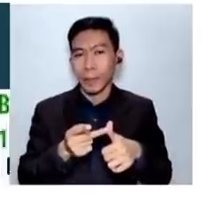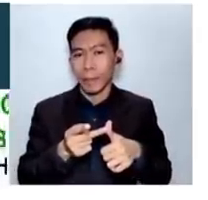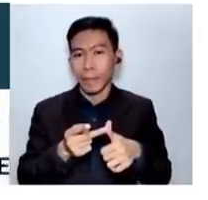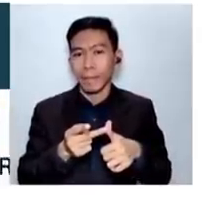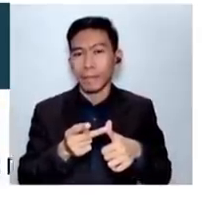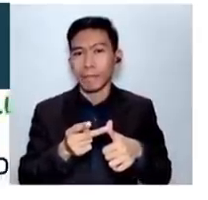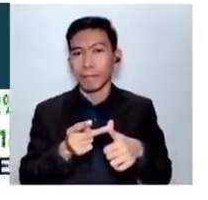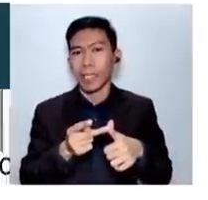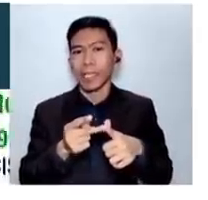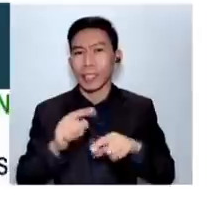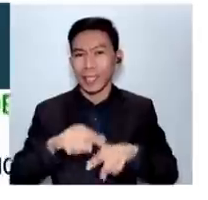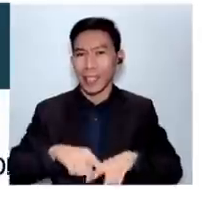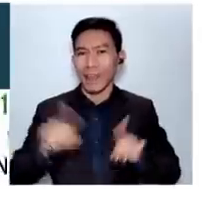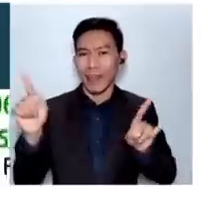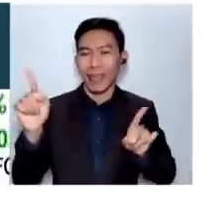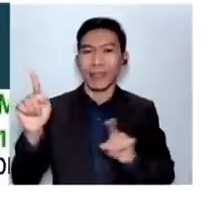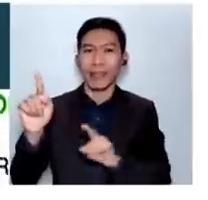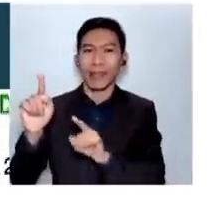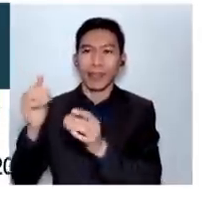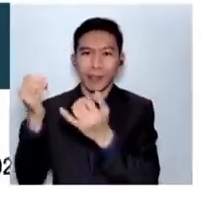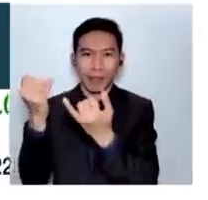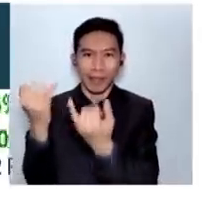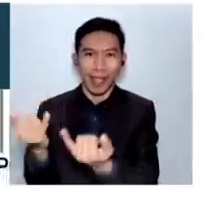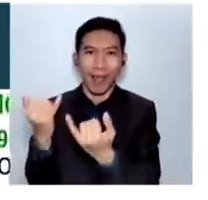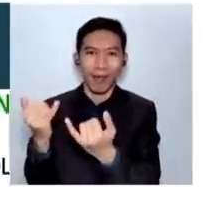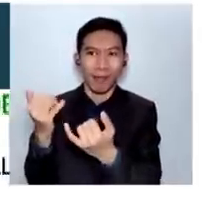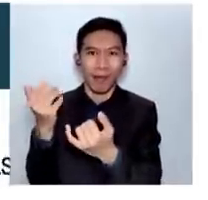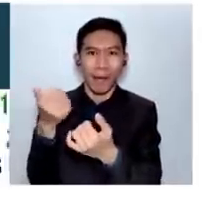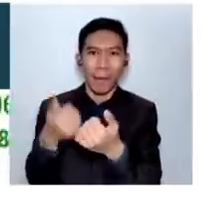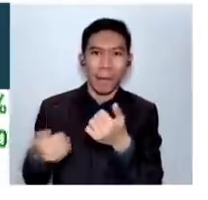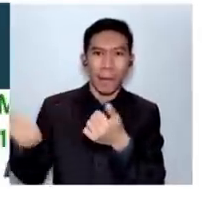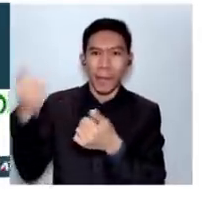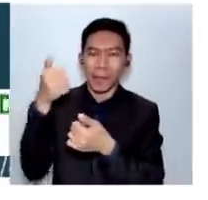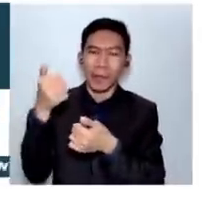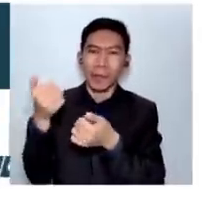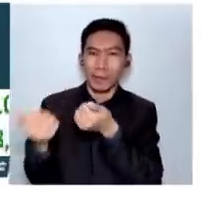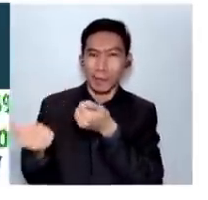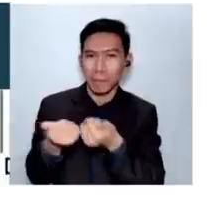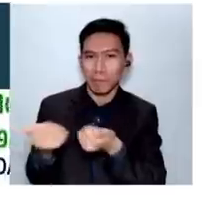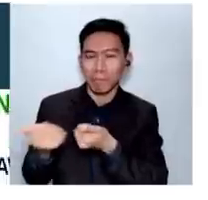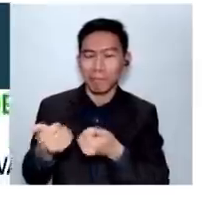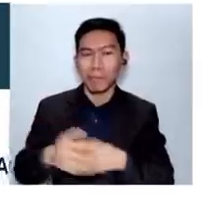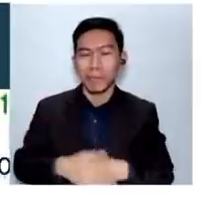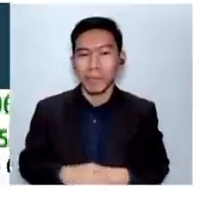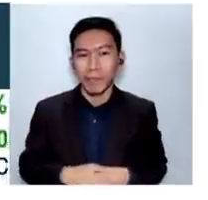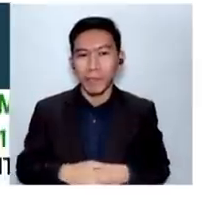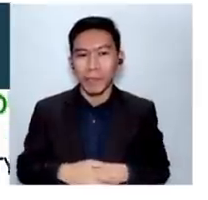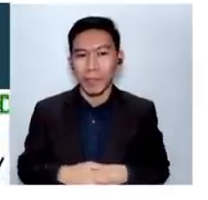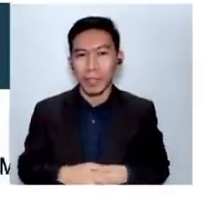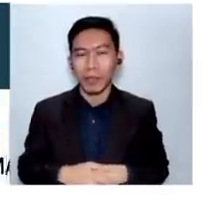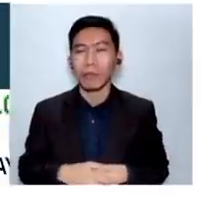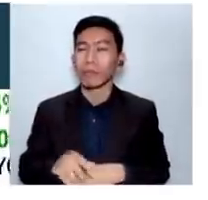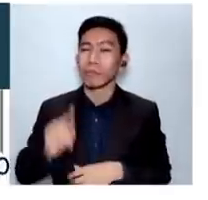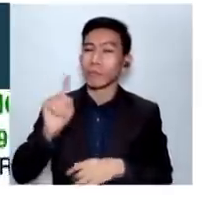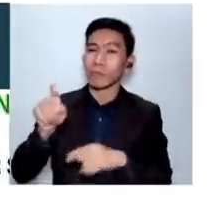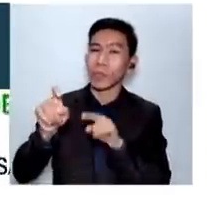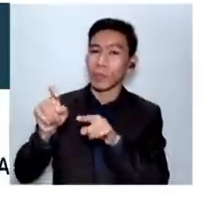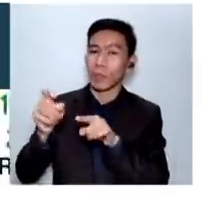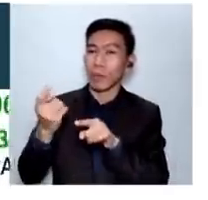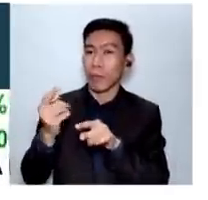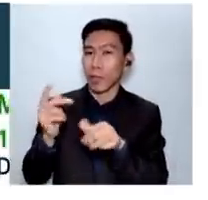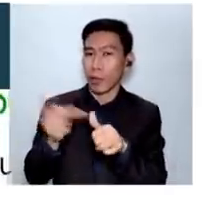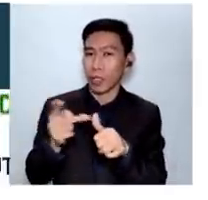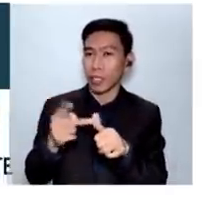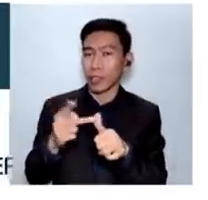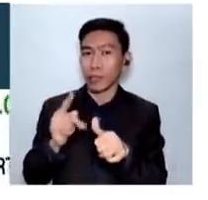far from the priorities of the current administration. Will one of the priorities as well be to hold this administration to account?